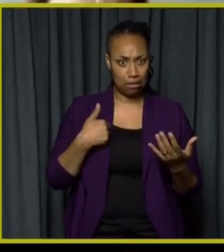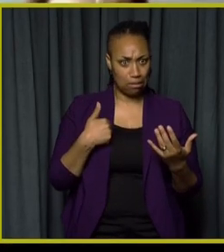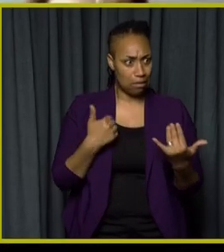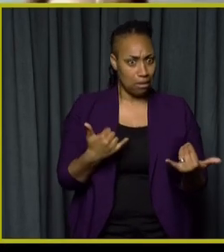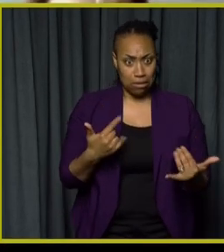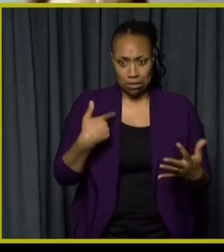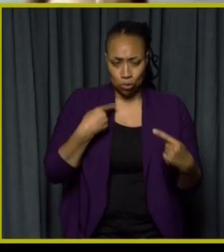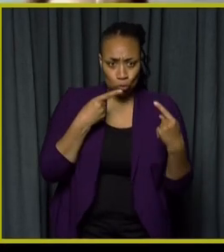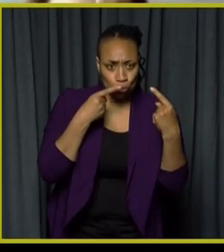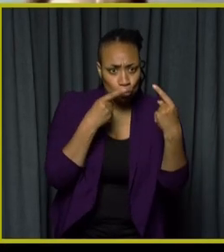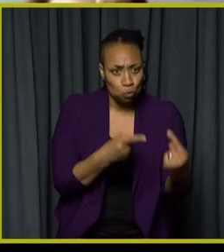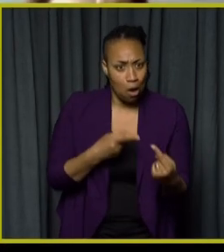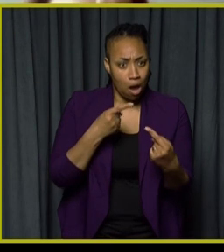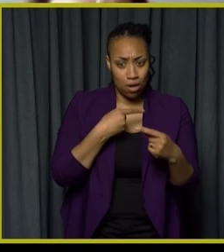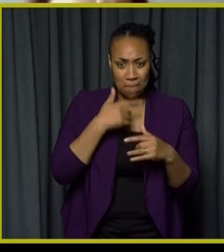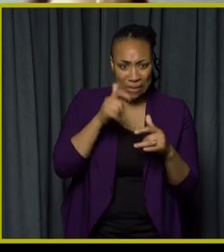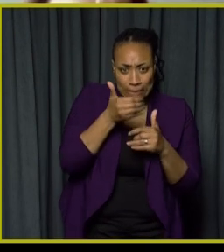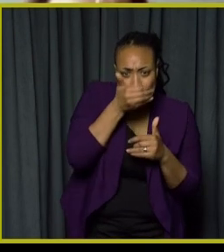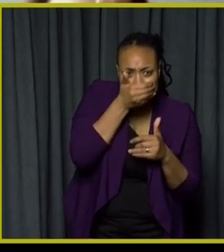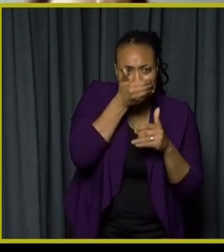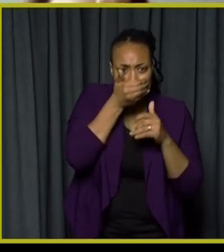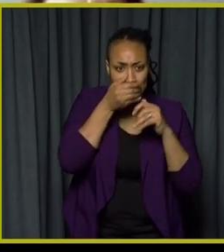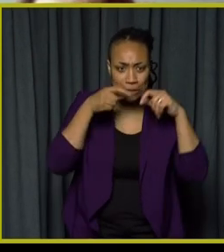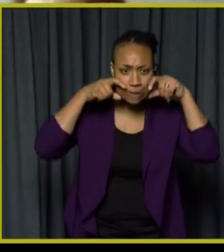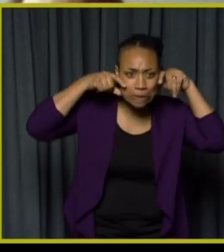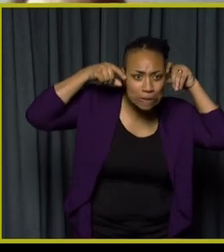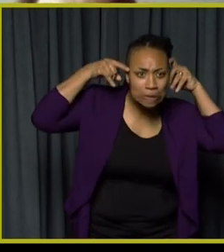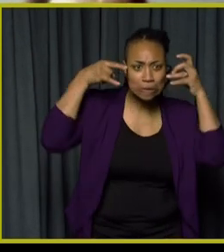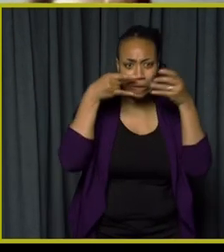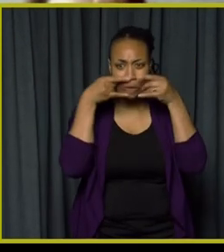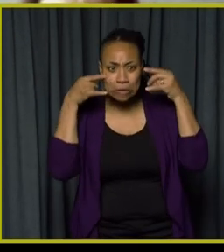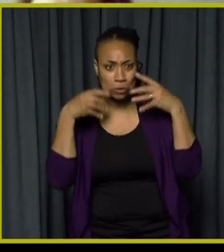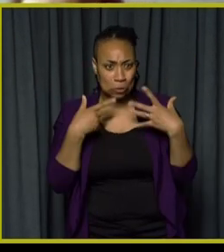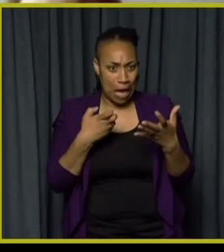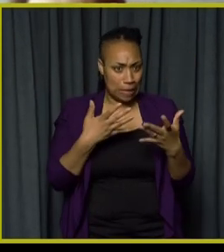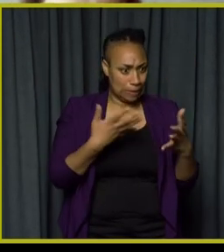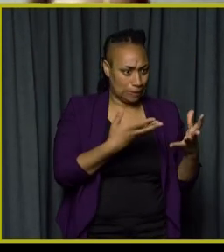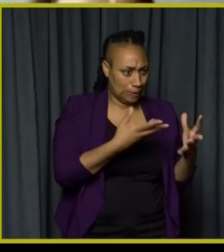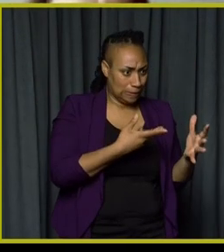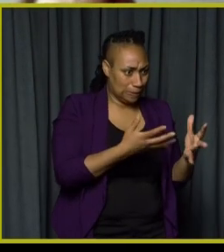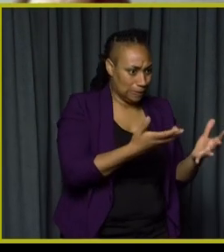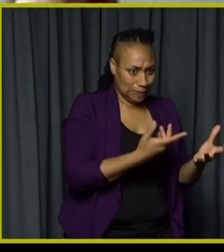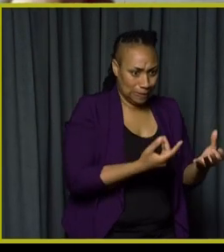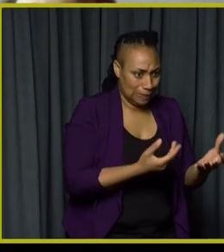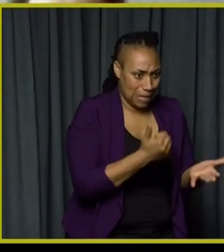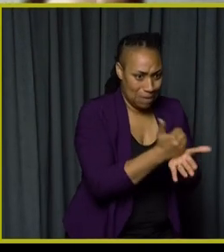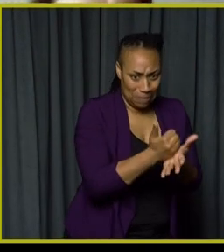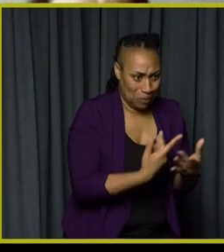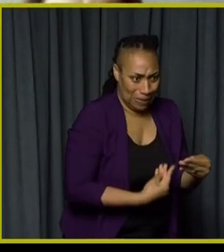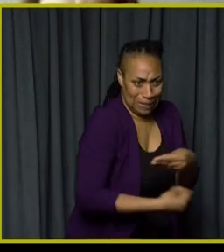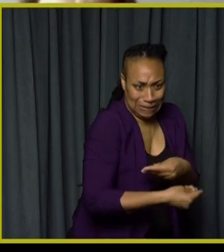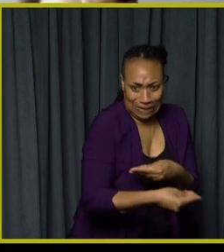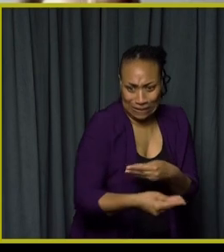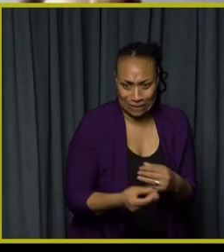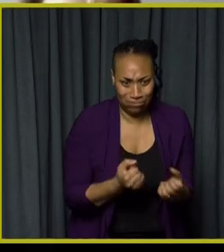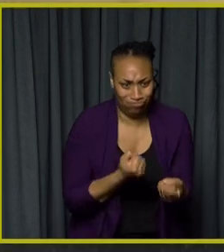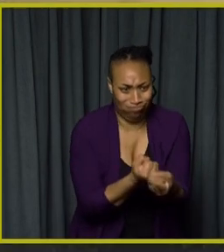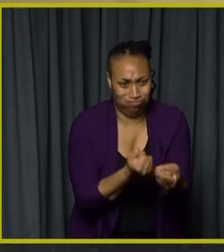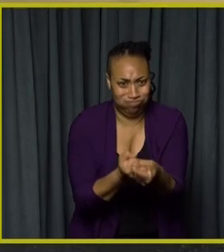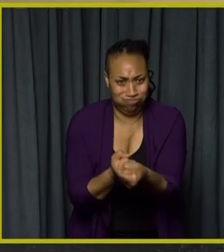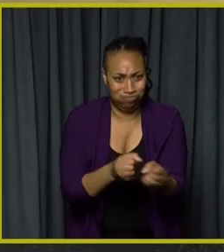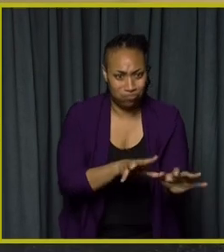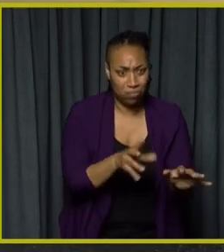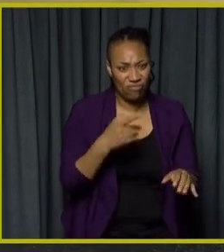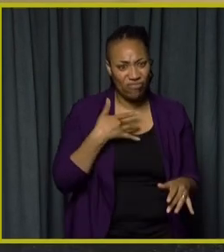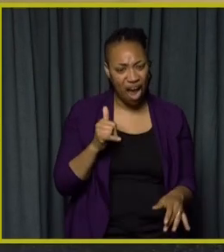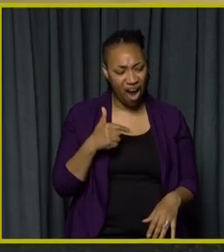smuggling PPE to my coworkers. This is mass murder. And we become the sacrificial lamb. I'm